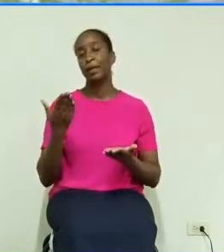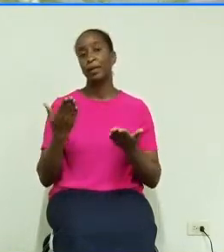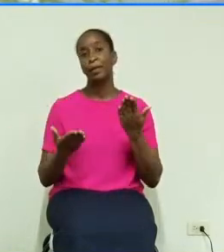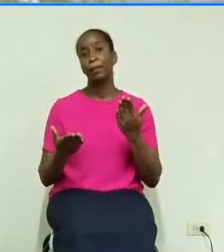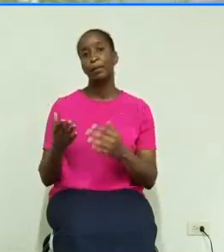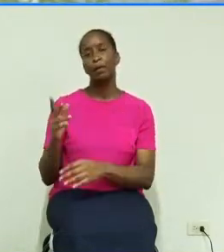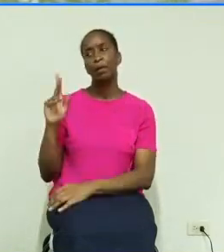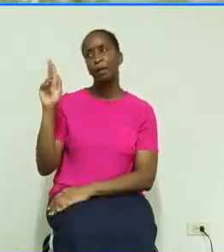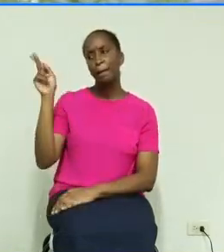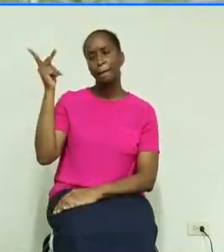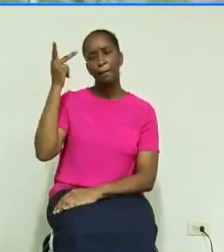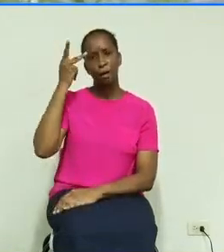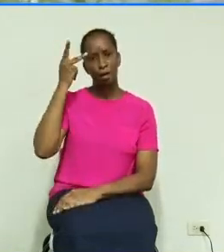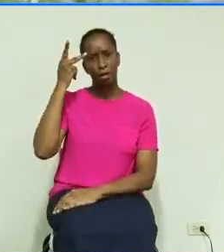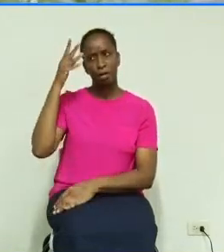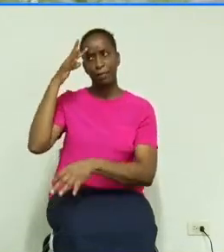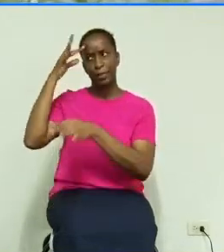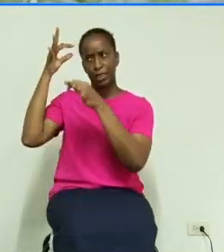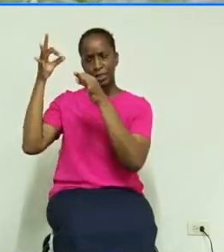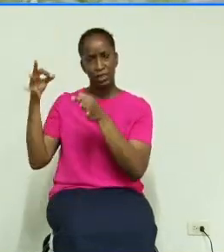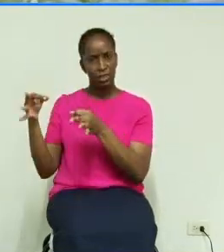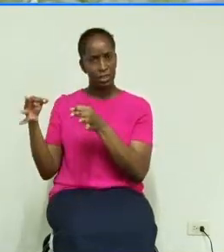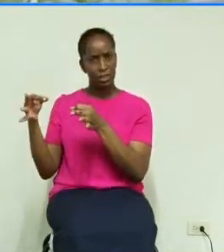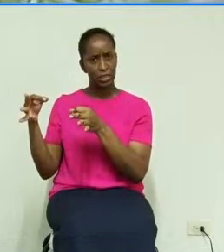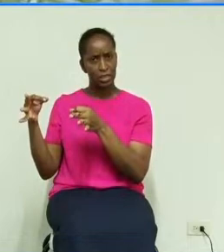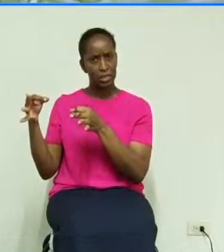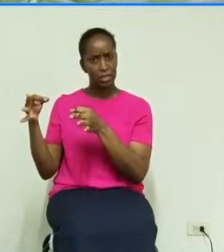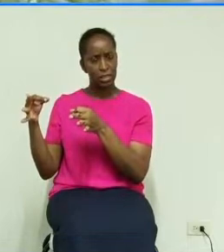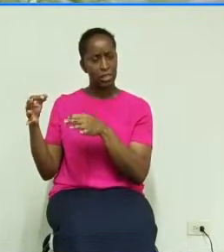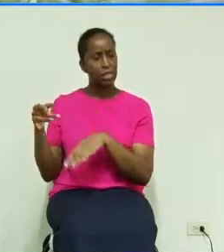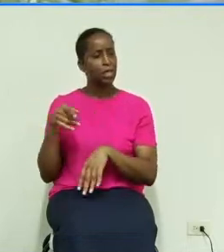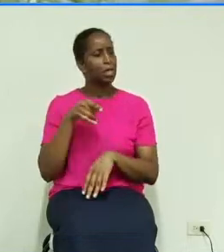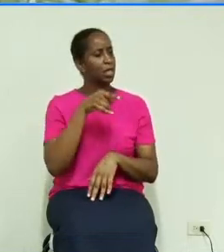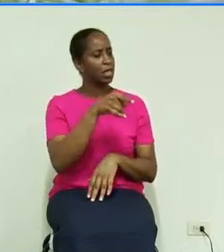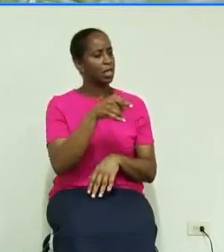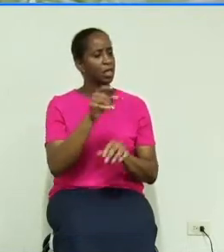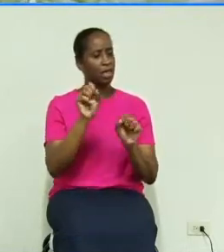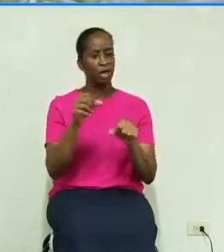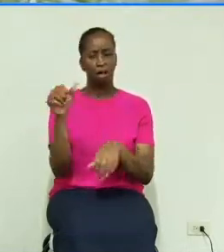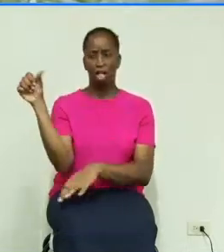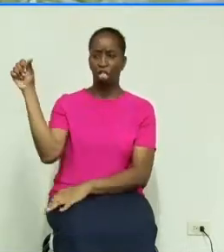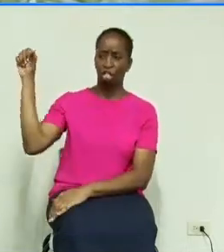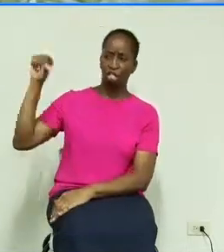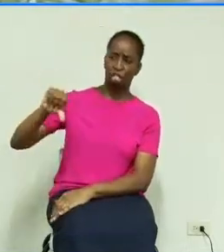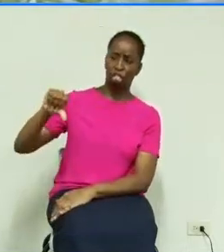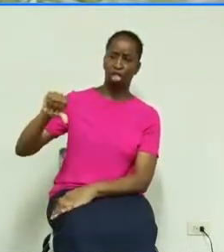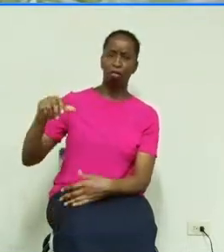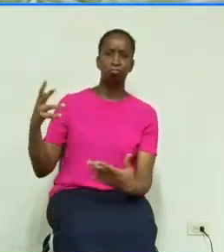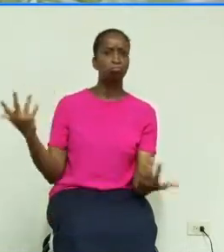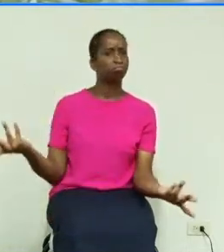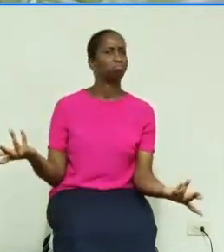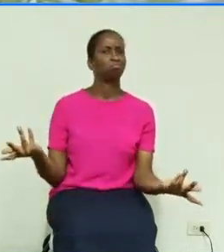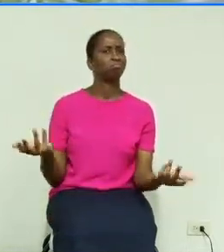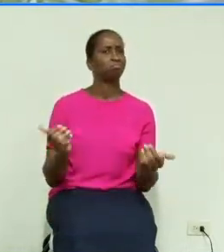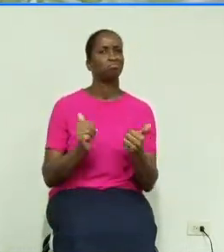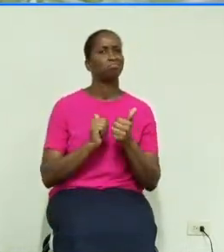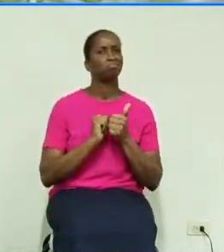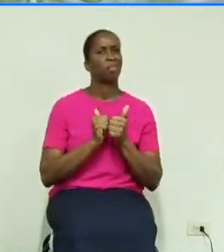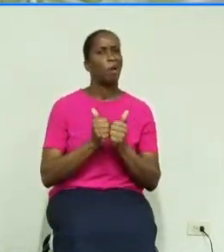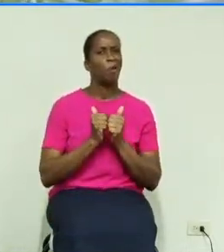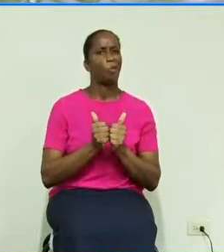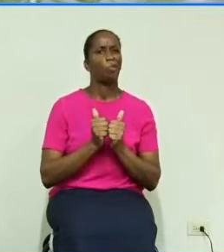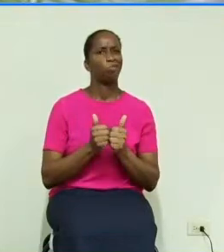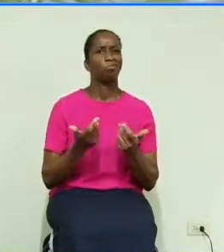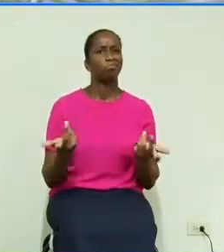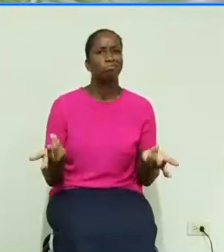shoot it down? I don't understand. I thought if it's made, it's made. But having heard so much before in all the forums, and